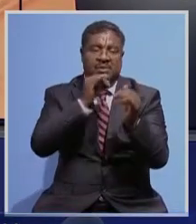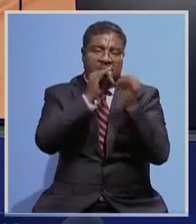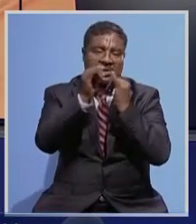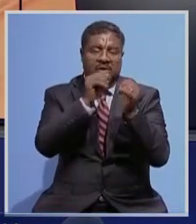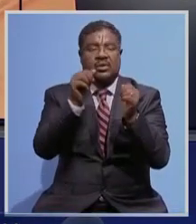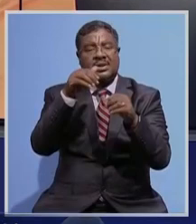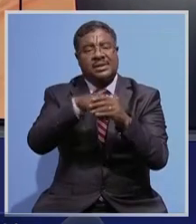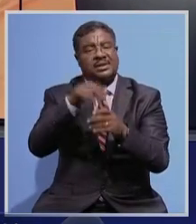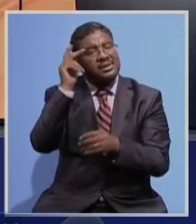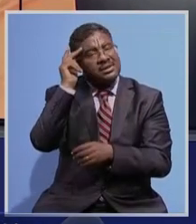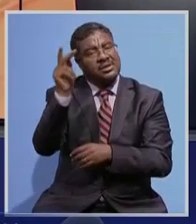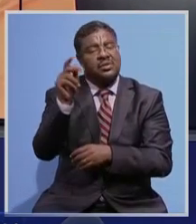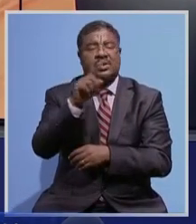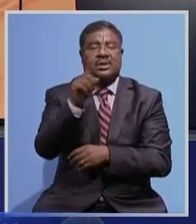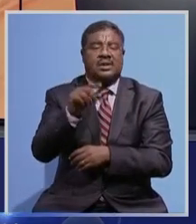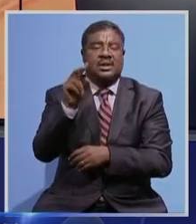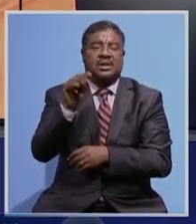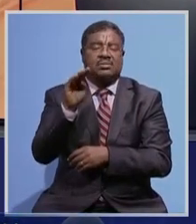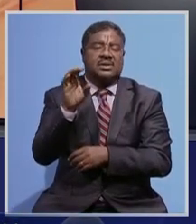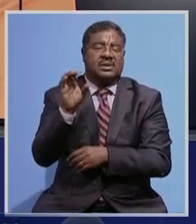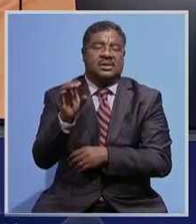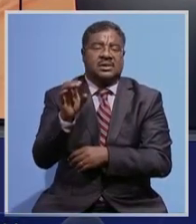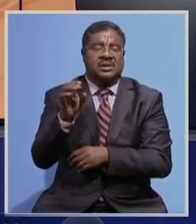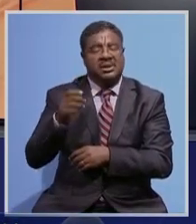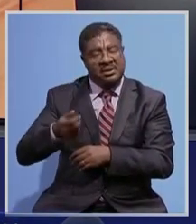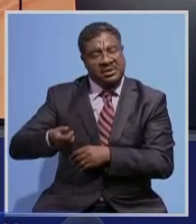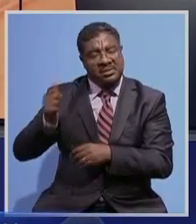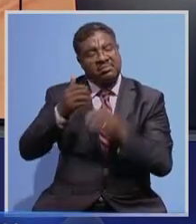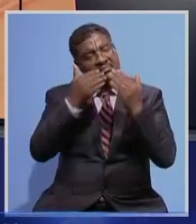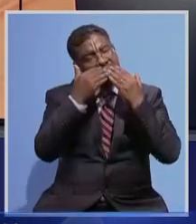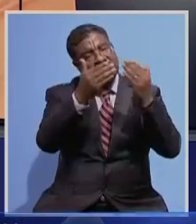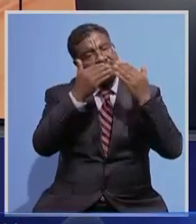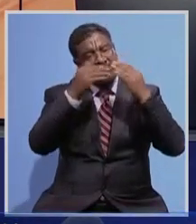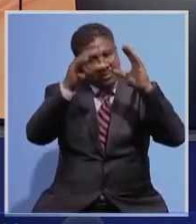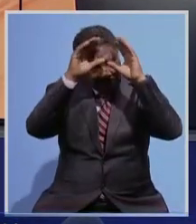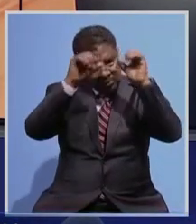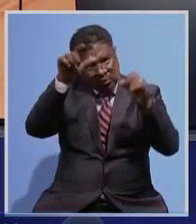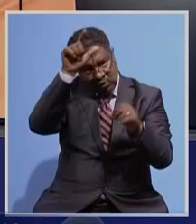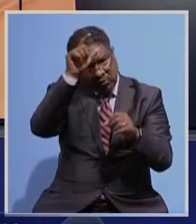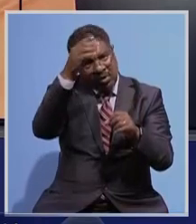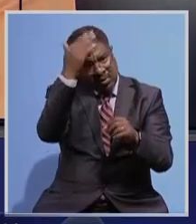Kitwe. Mr. Kambwili said he is grateful to President Lungu for forgiving him.